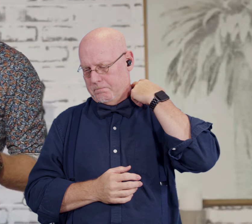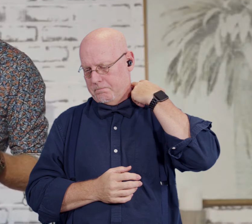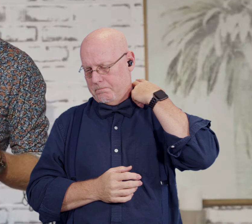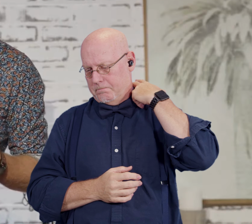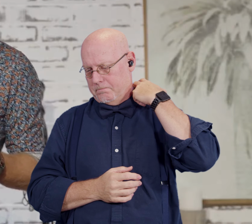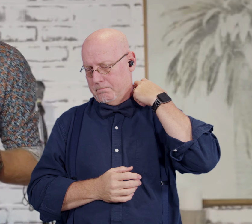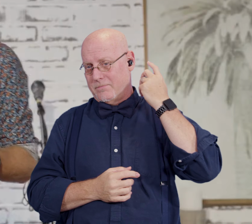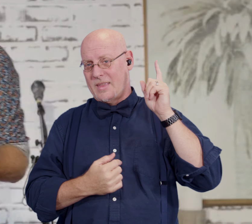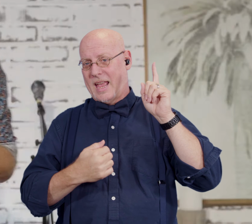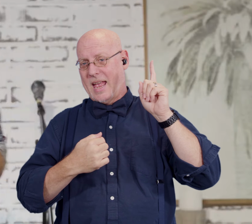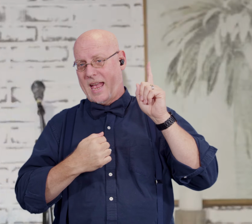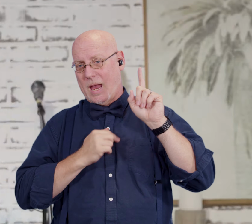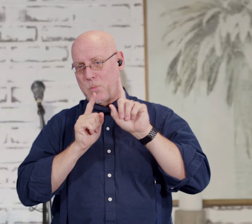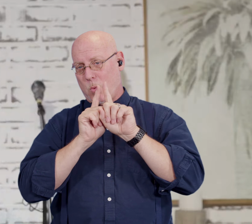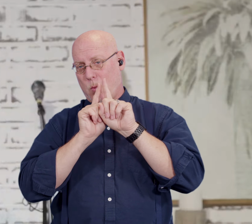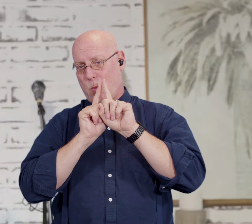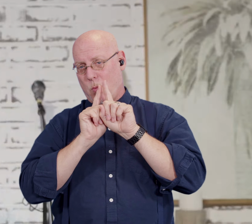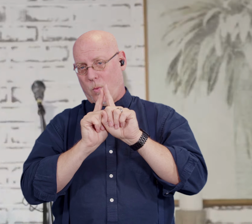I am with you,